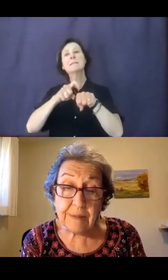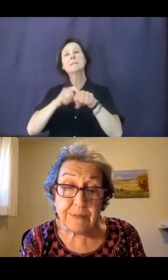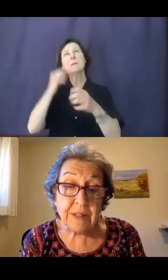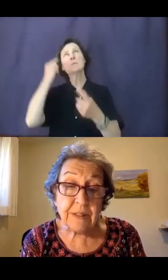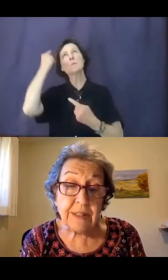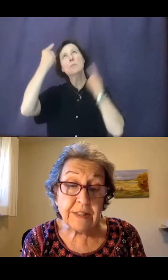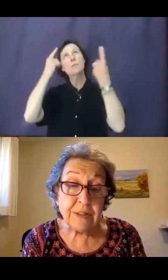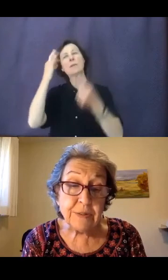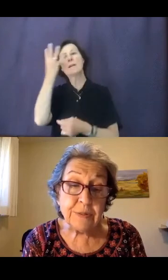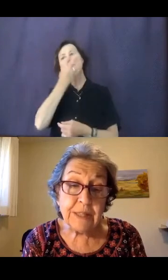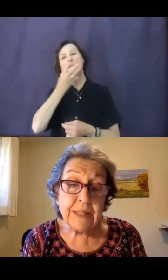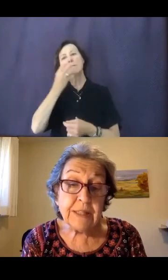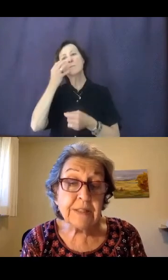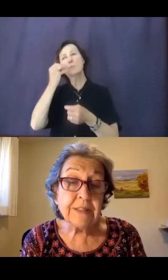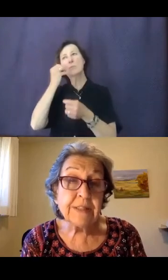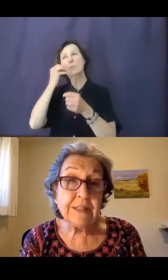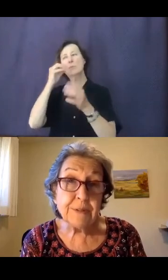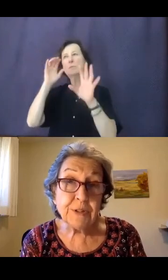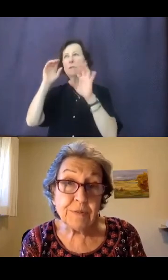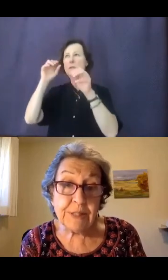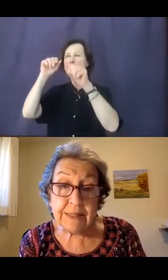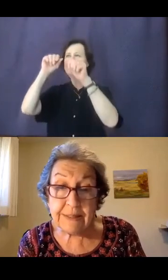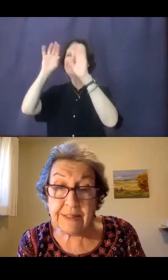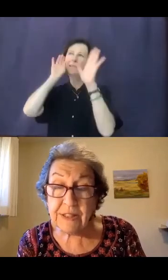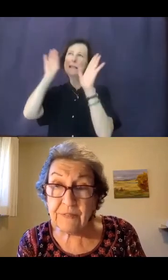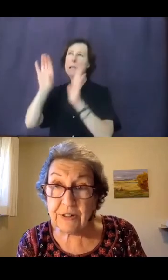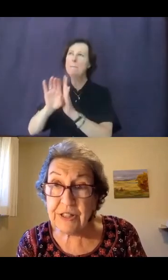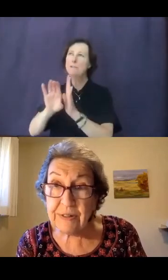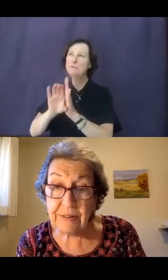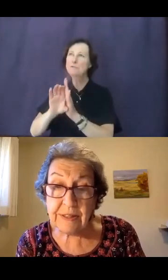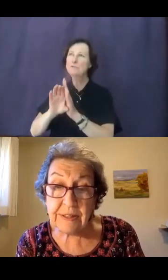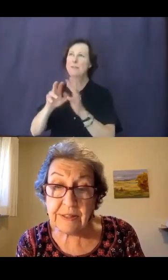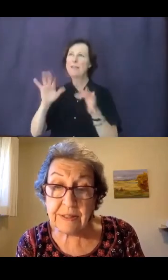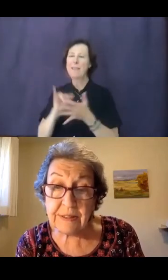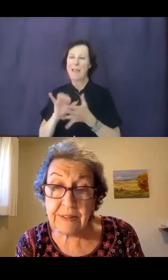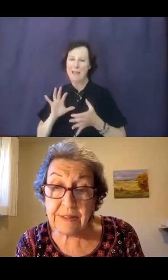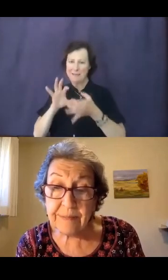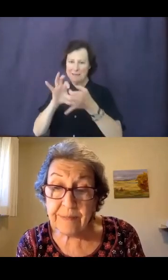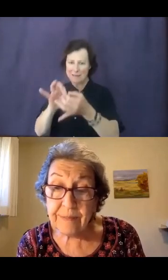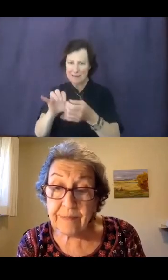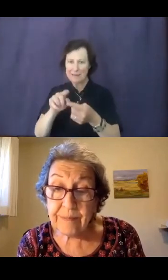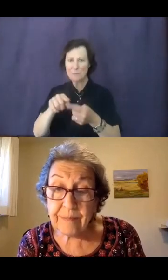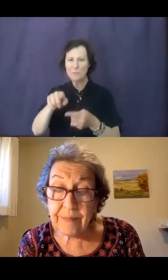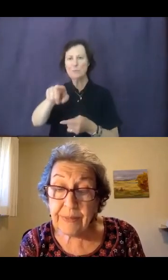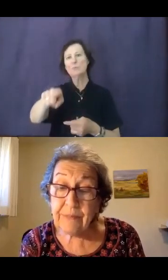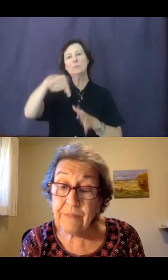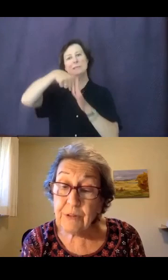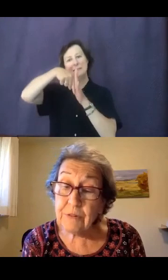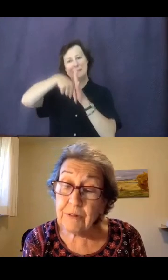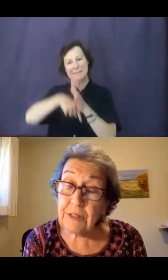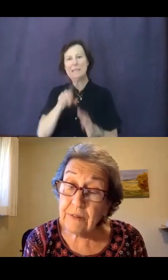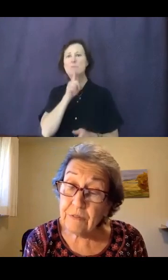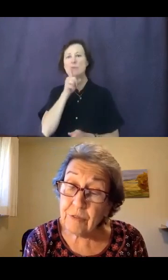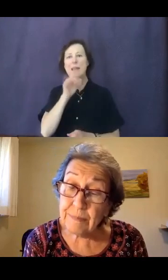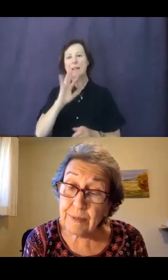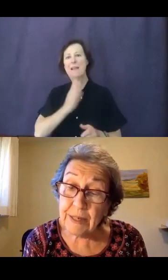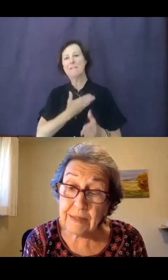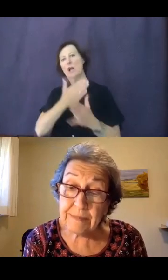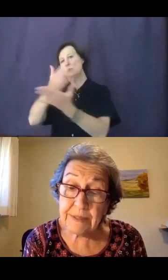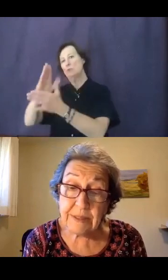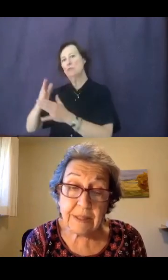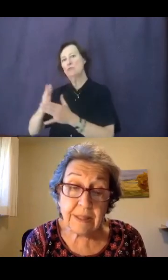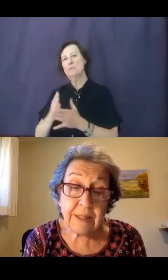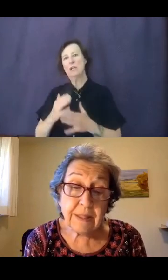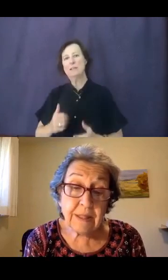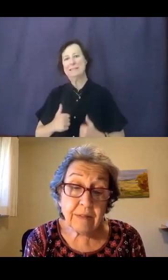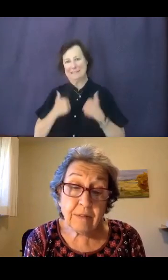that helps connect you to the deepest realities of our shared existence. The photo of a loved one,